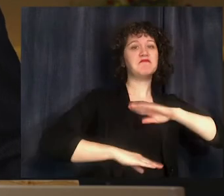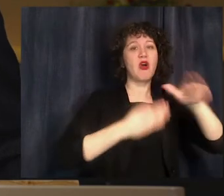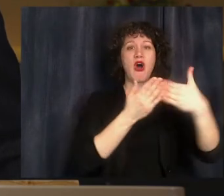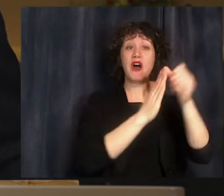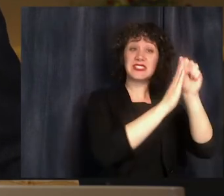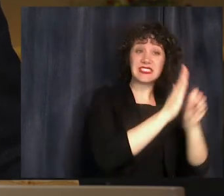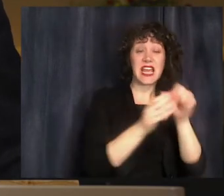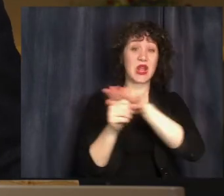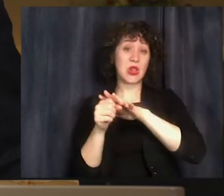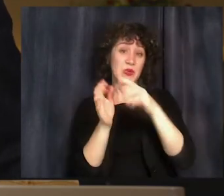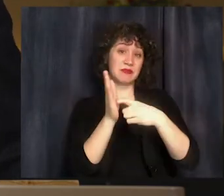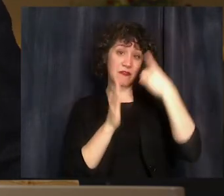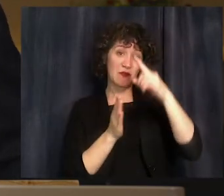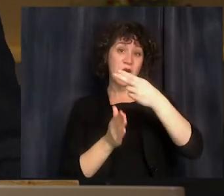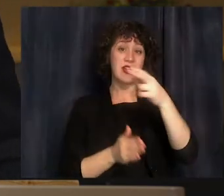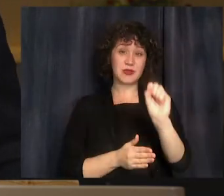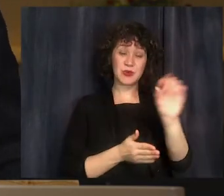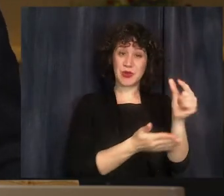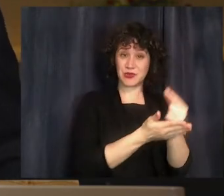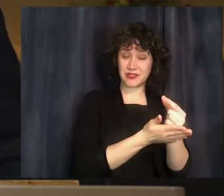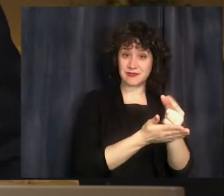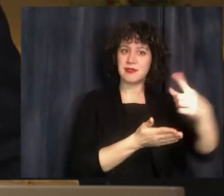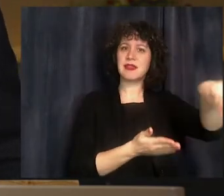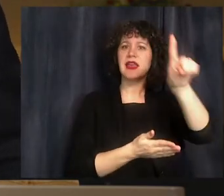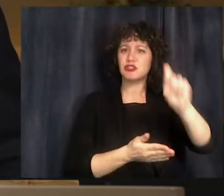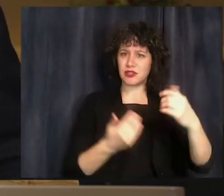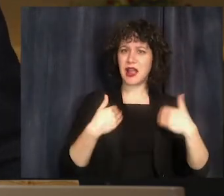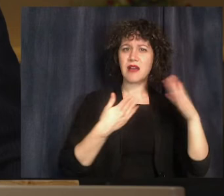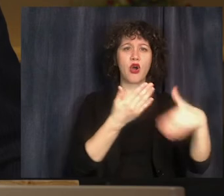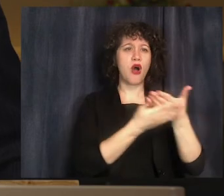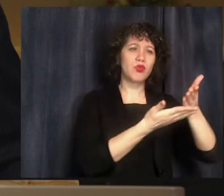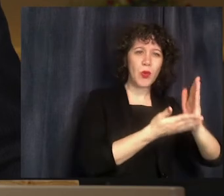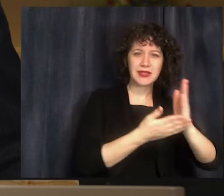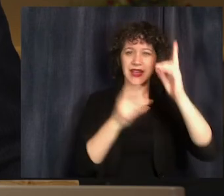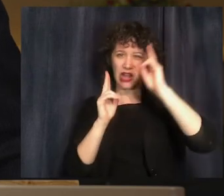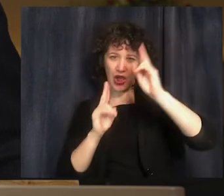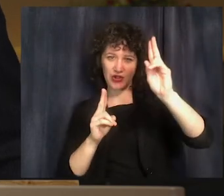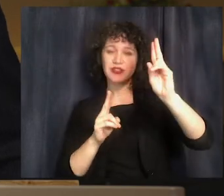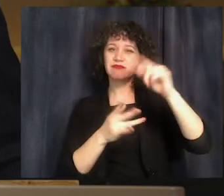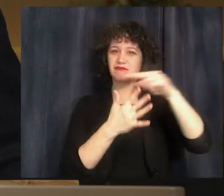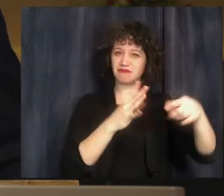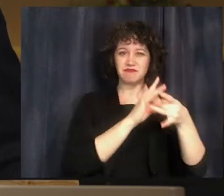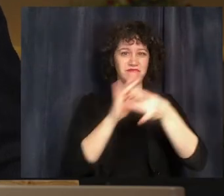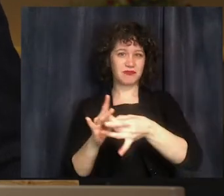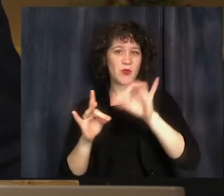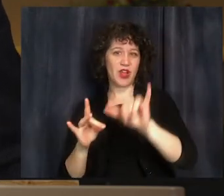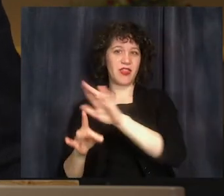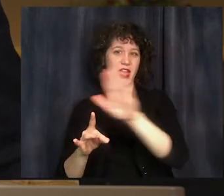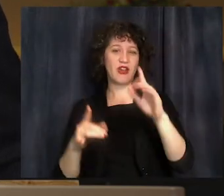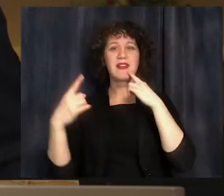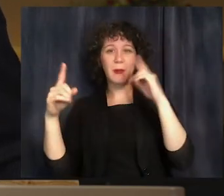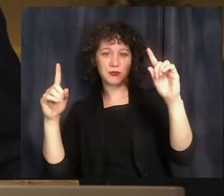state and local requirements for high school graduation and that they should be afforded all the rights and honors commensurate with such accomplishment. I'm